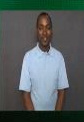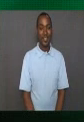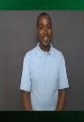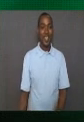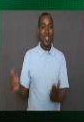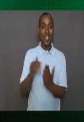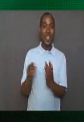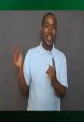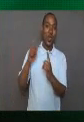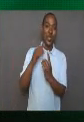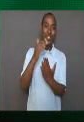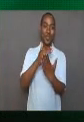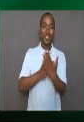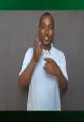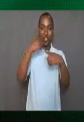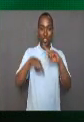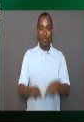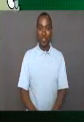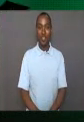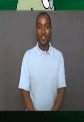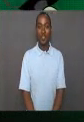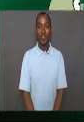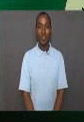Let's get back to our lesson.